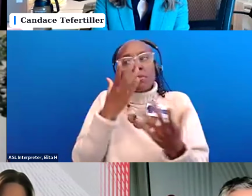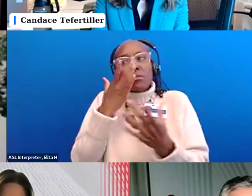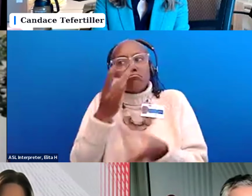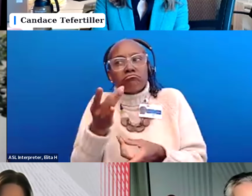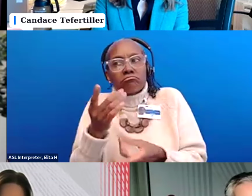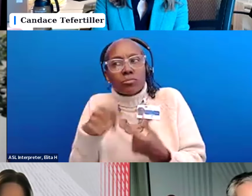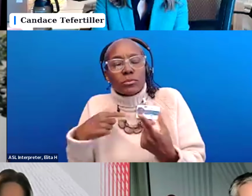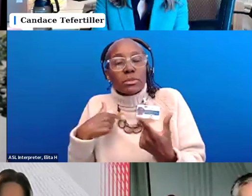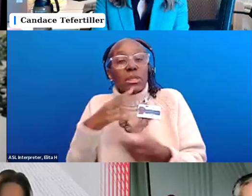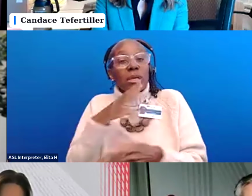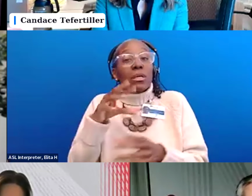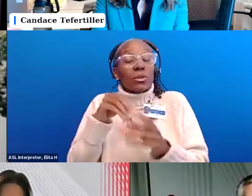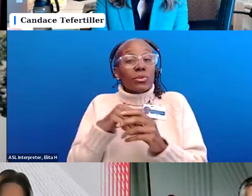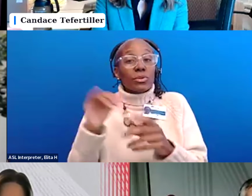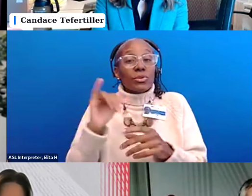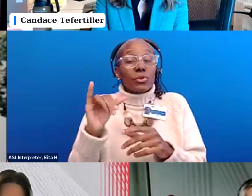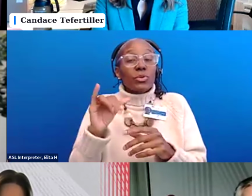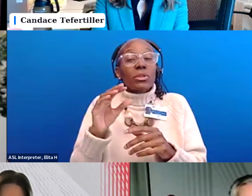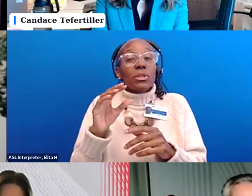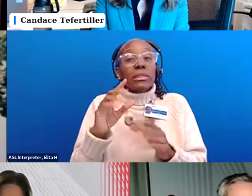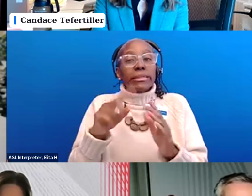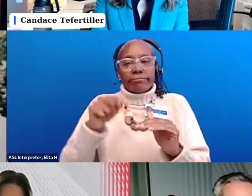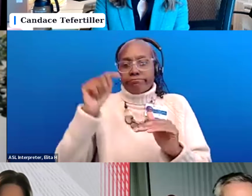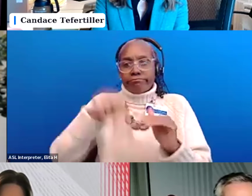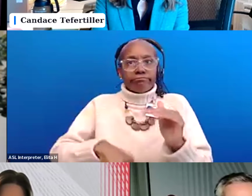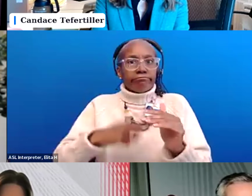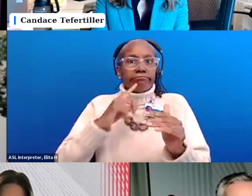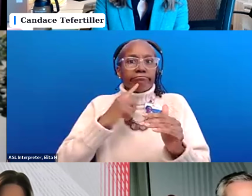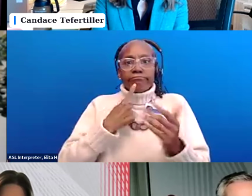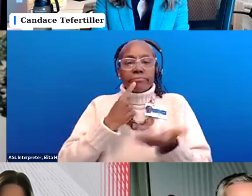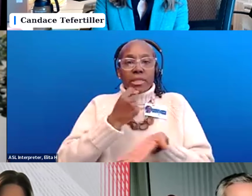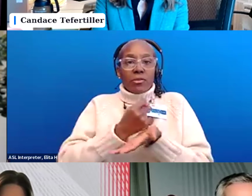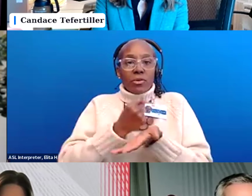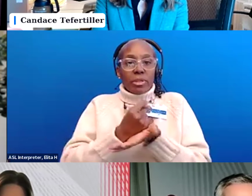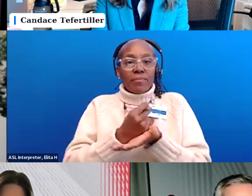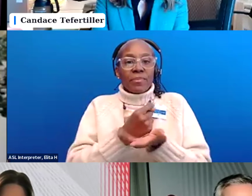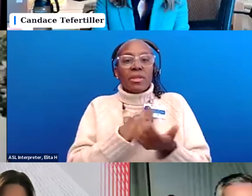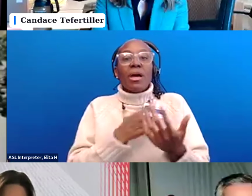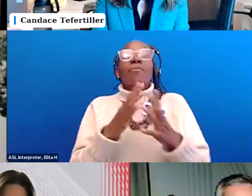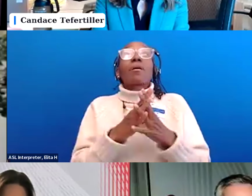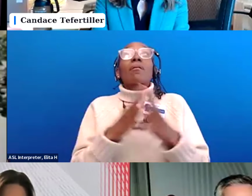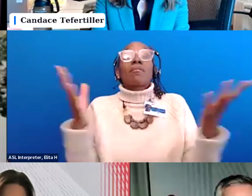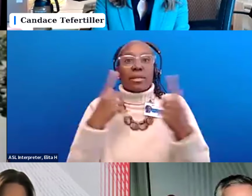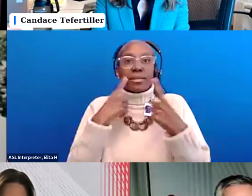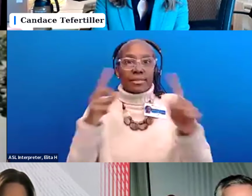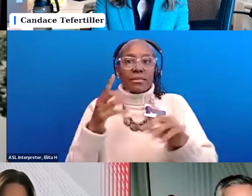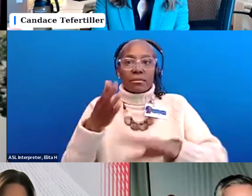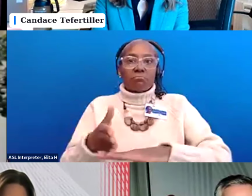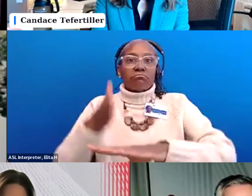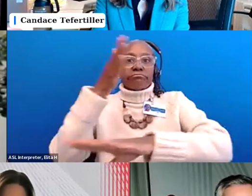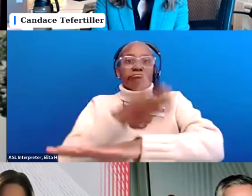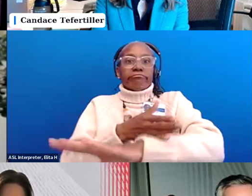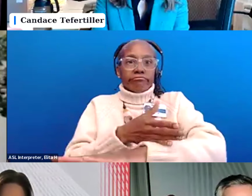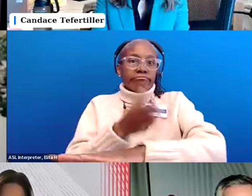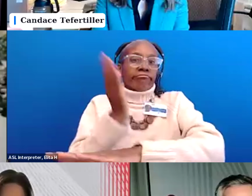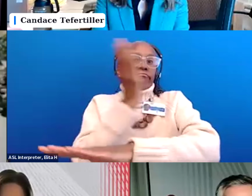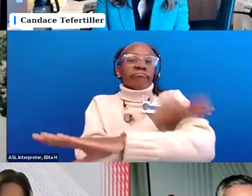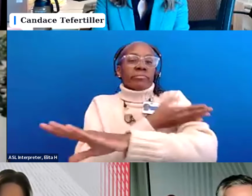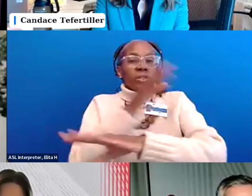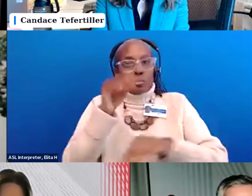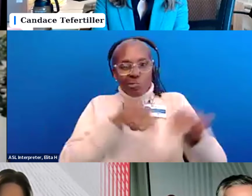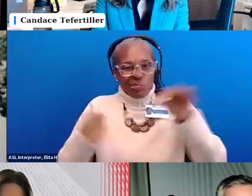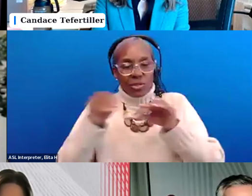also including the intensive therapy. I've had a lot of my success regaining motion